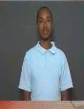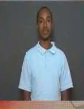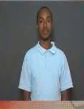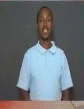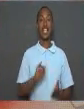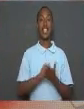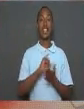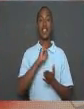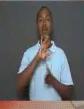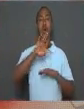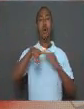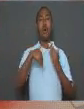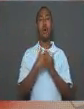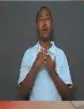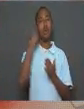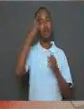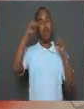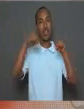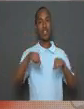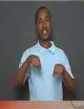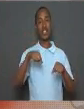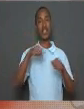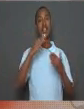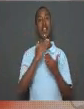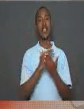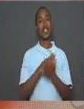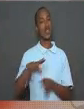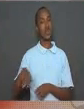That is all for this lesson, students.